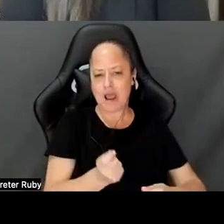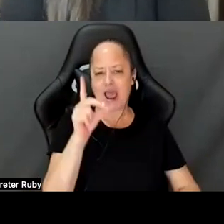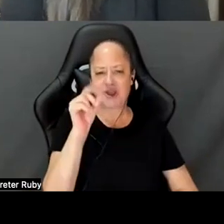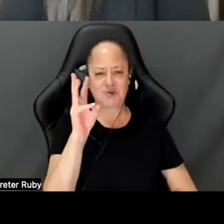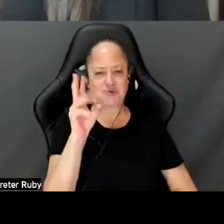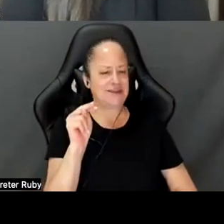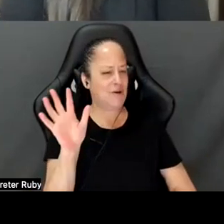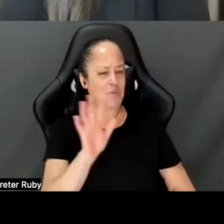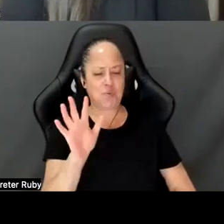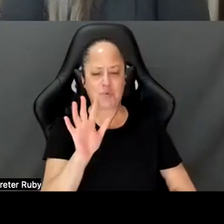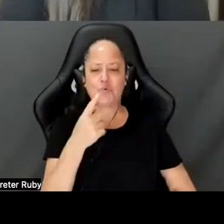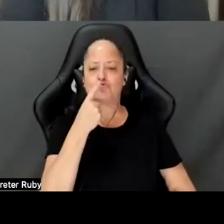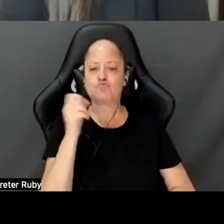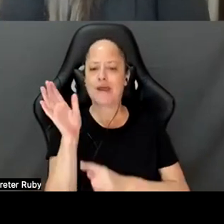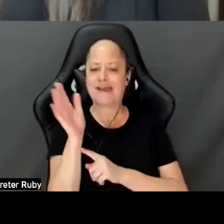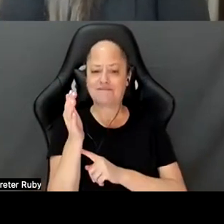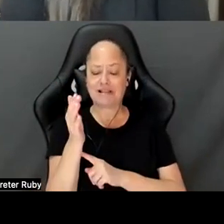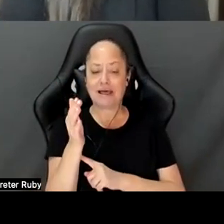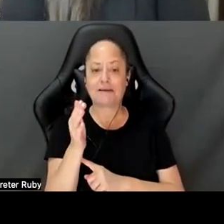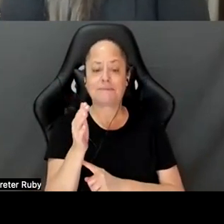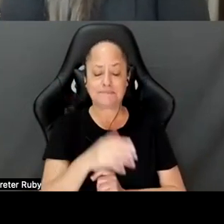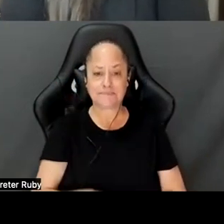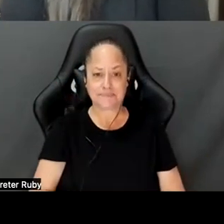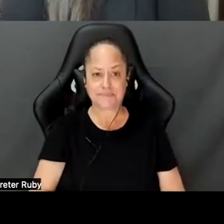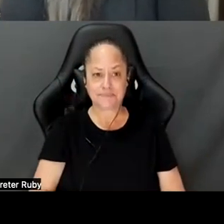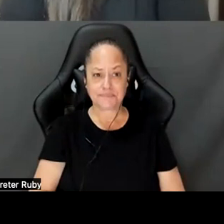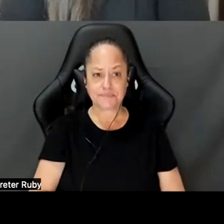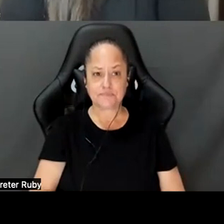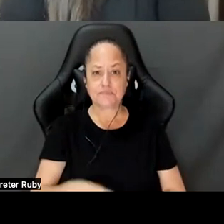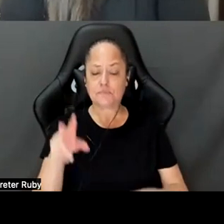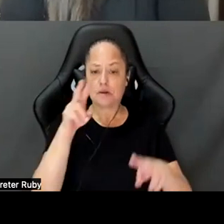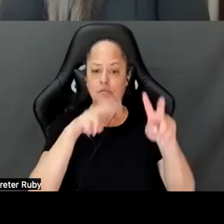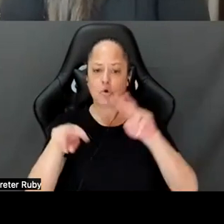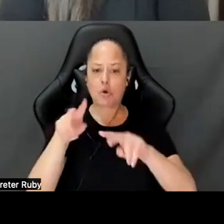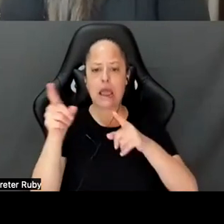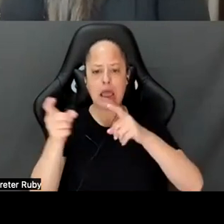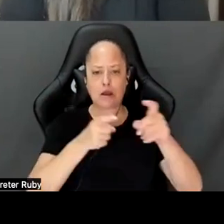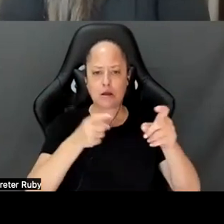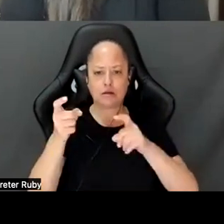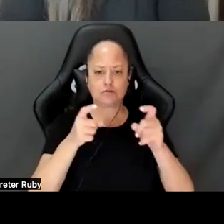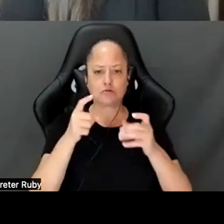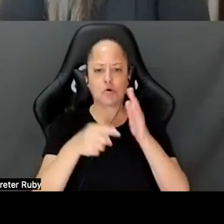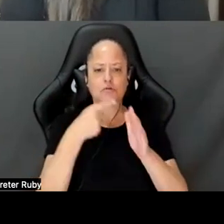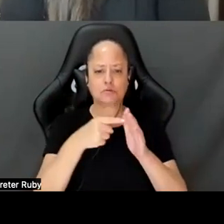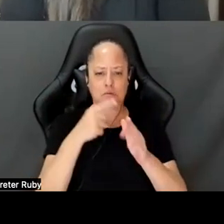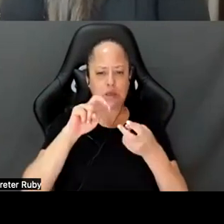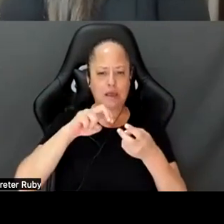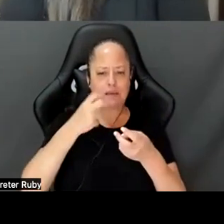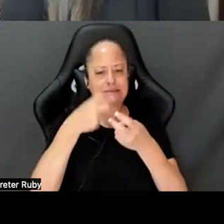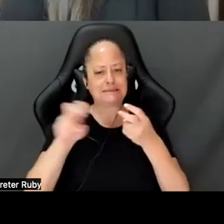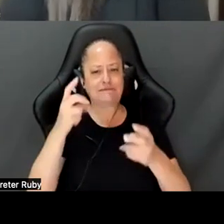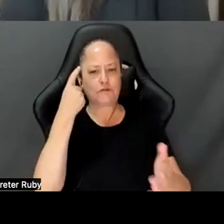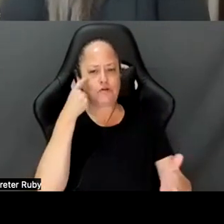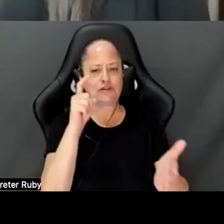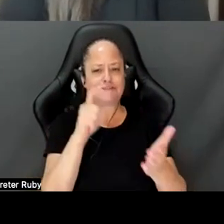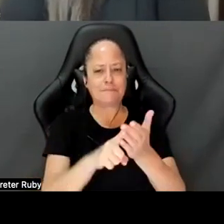flag. Also, another thing is looking at control, but sometimes it can be difficult to spot,